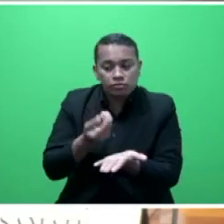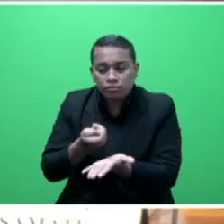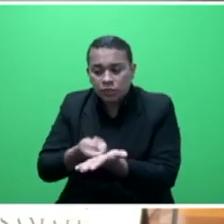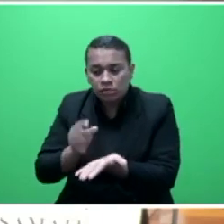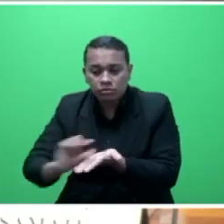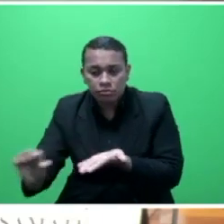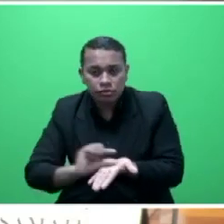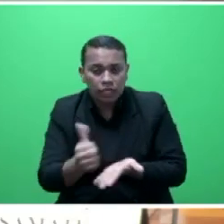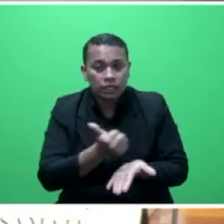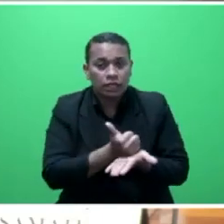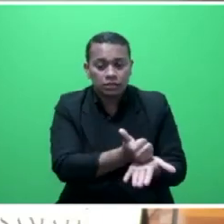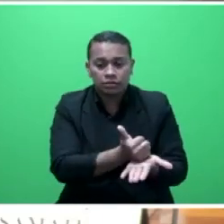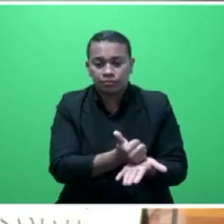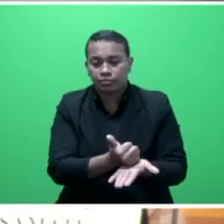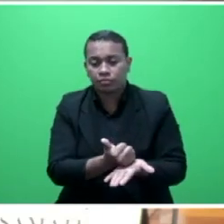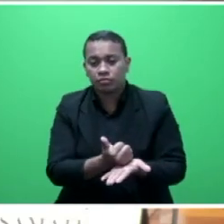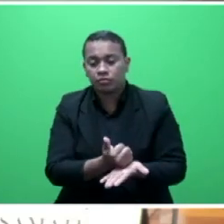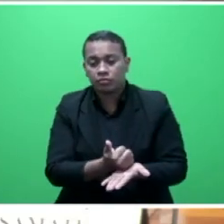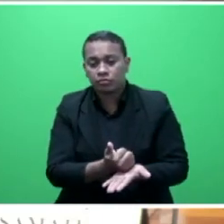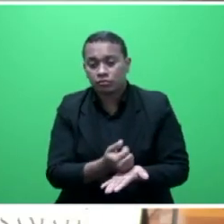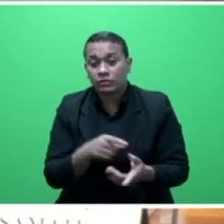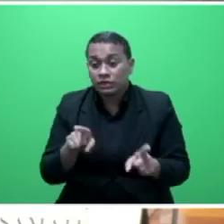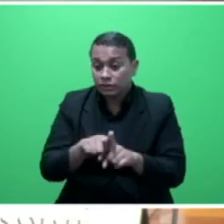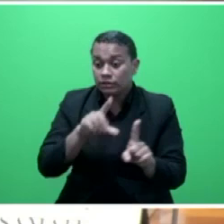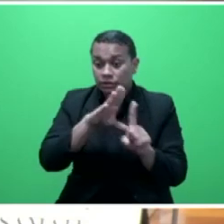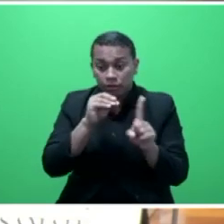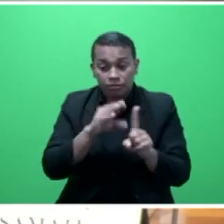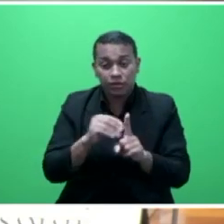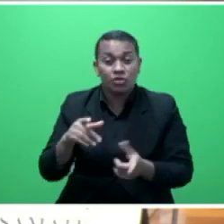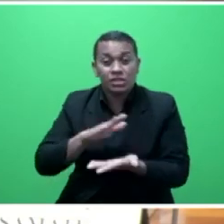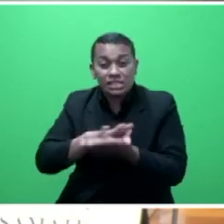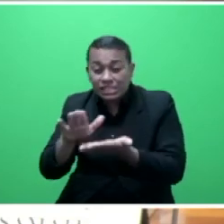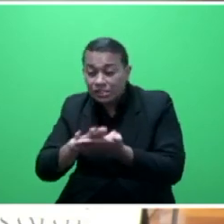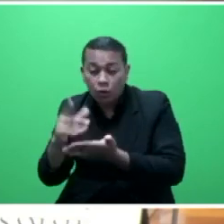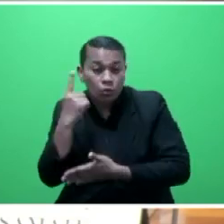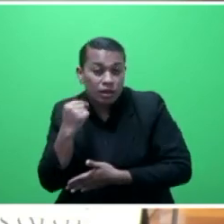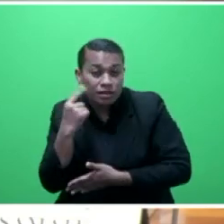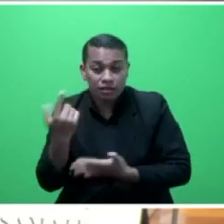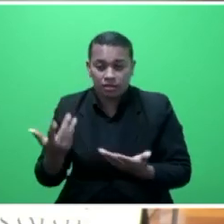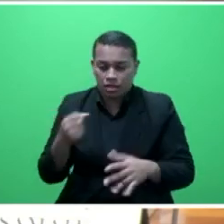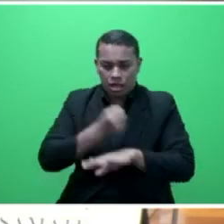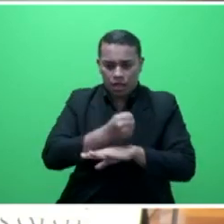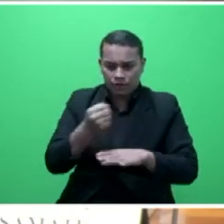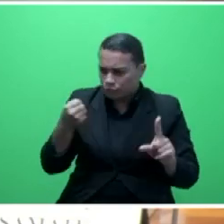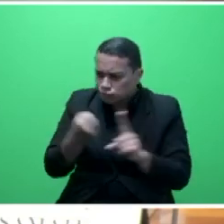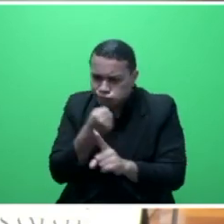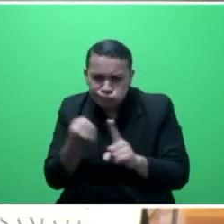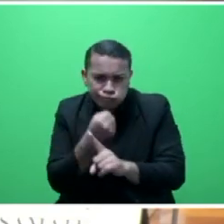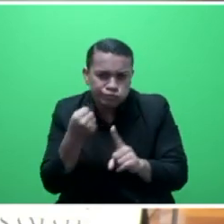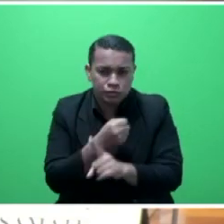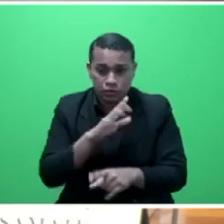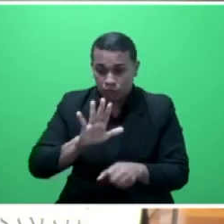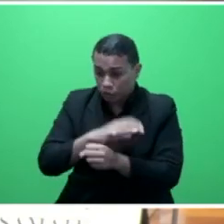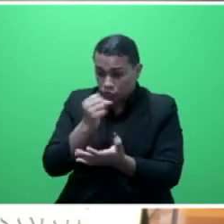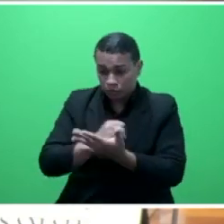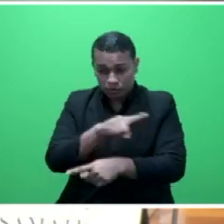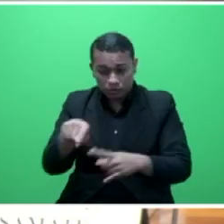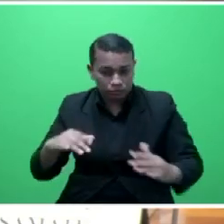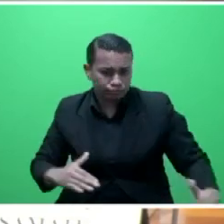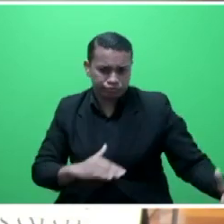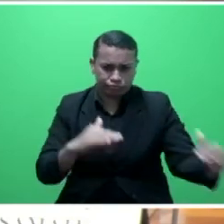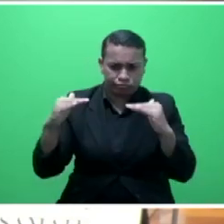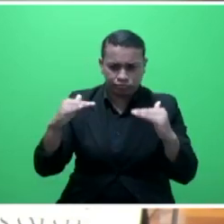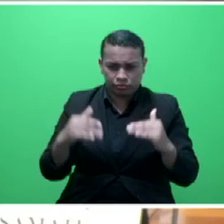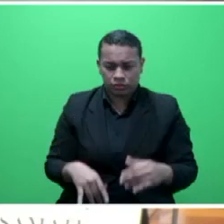utilities like clean water, which this government has fought tooth and nail to expand to every Fijian possible, isn't a privilege. As enshrined